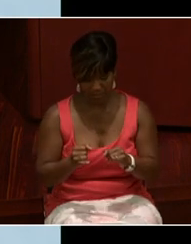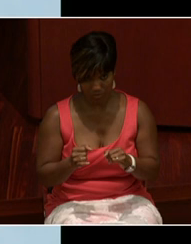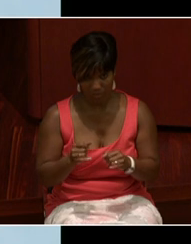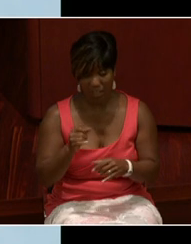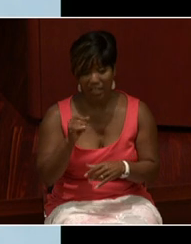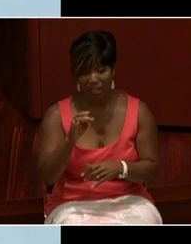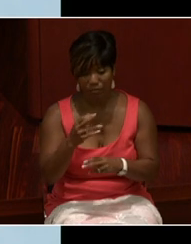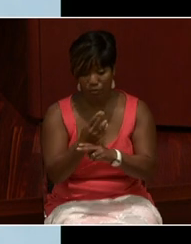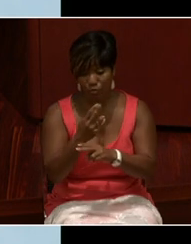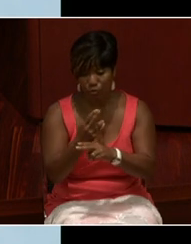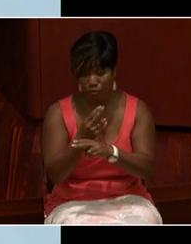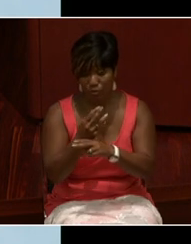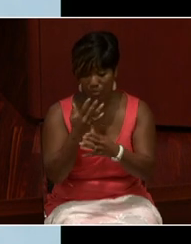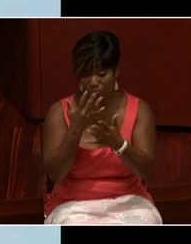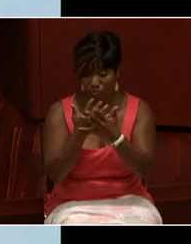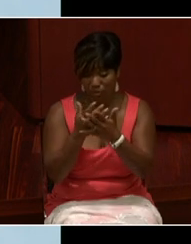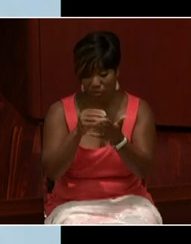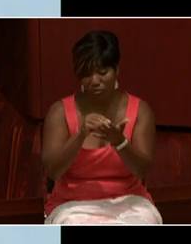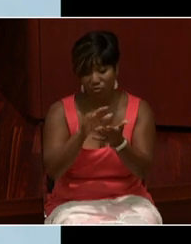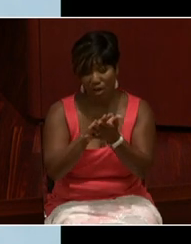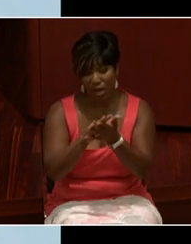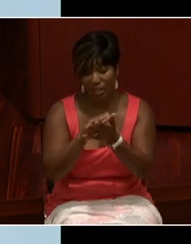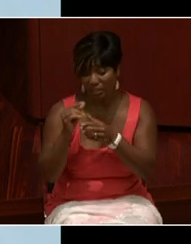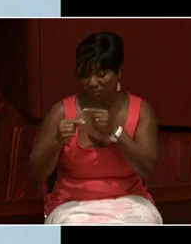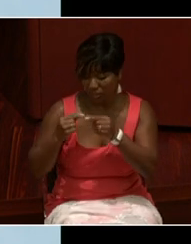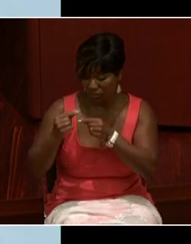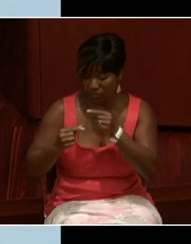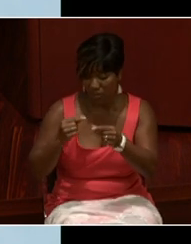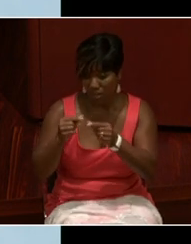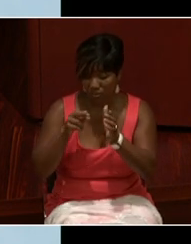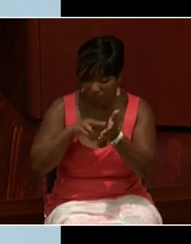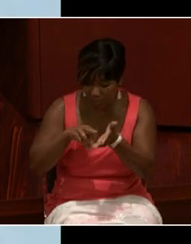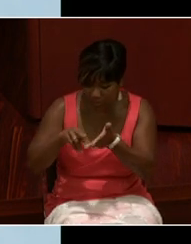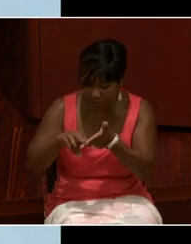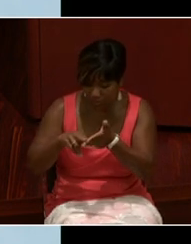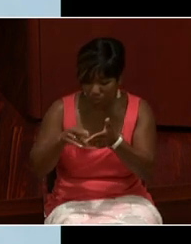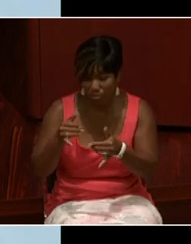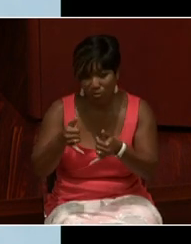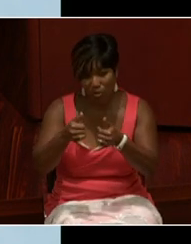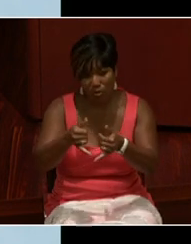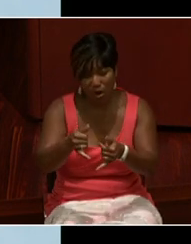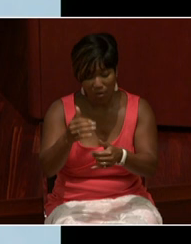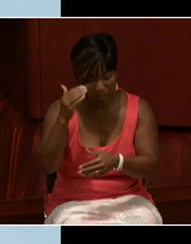in their genealogical research will be rewarded with knowledge absolutely unavailable